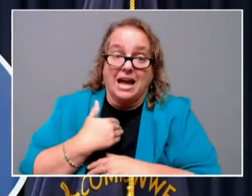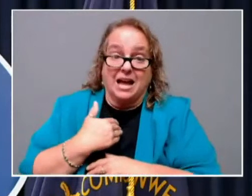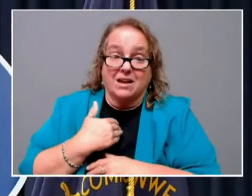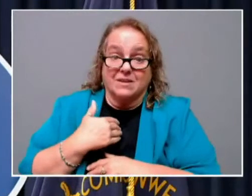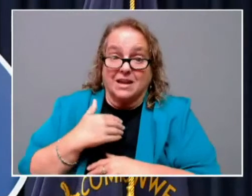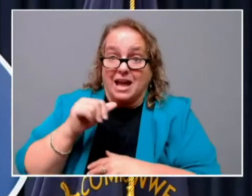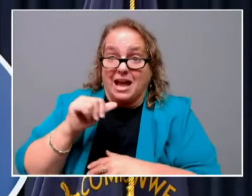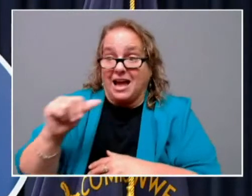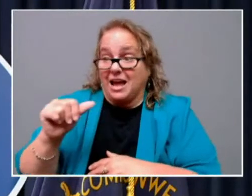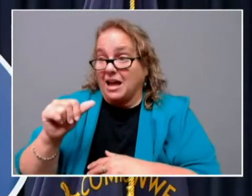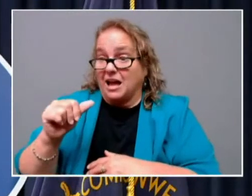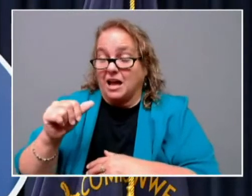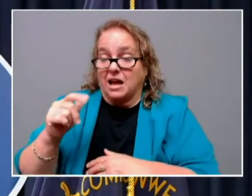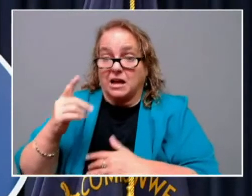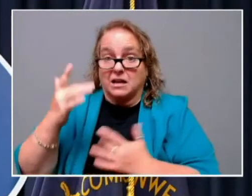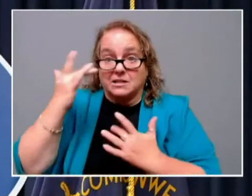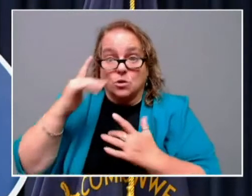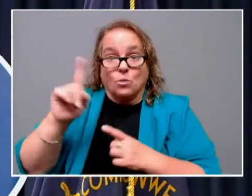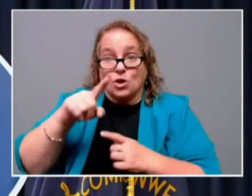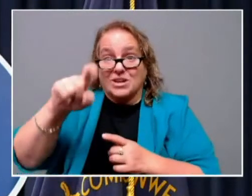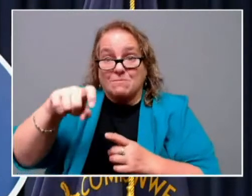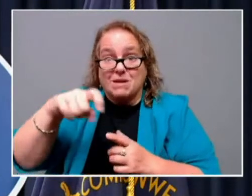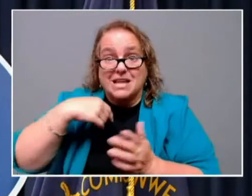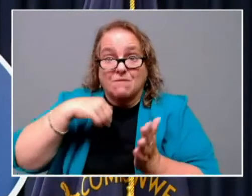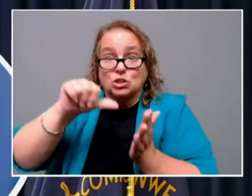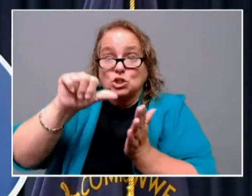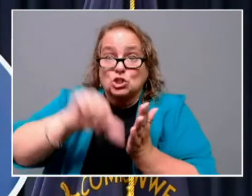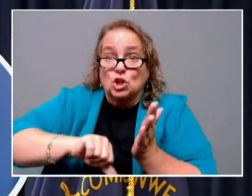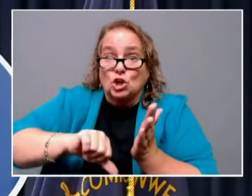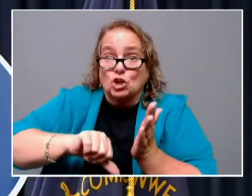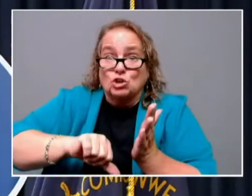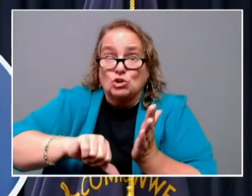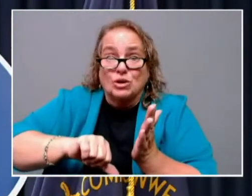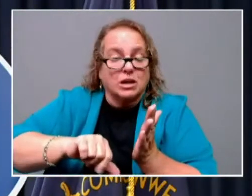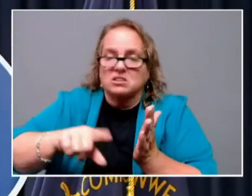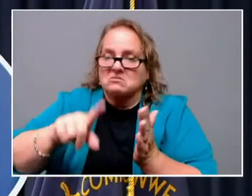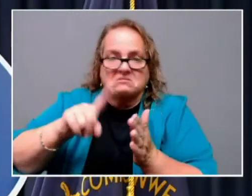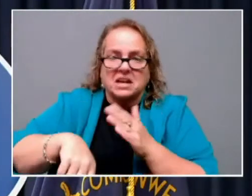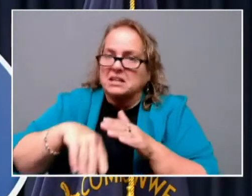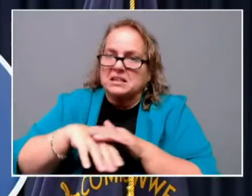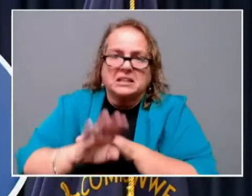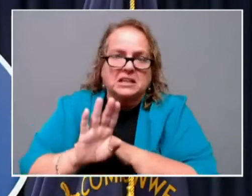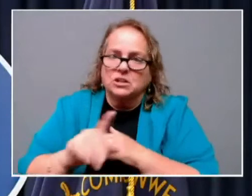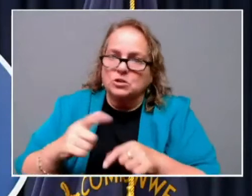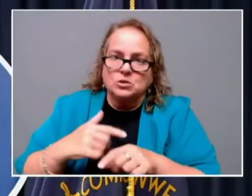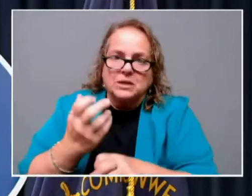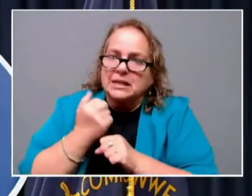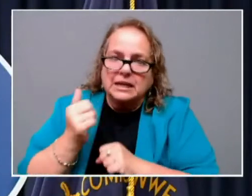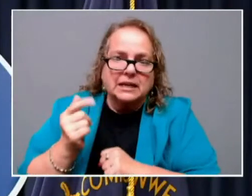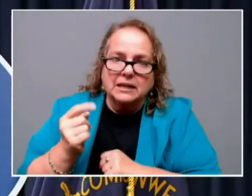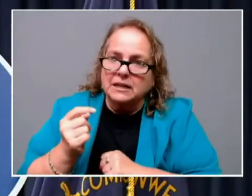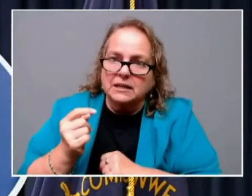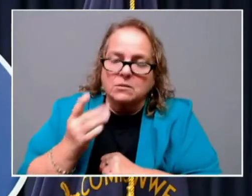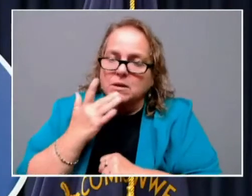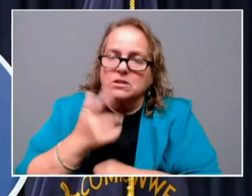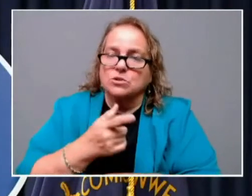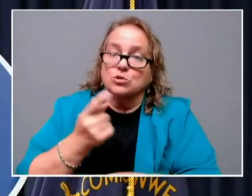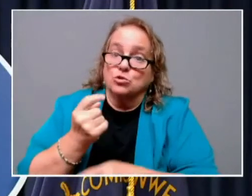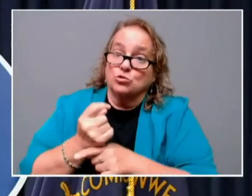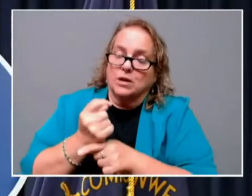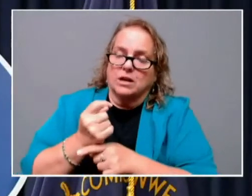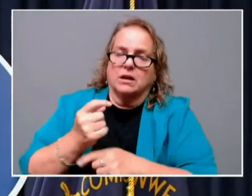condition where you needed a surgery for a long time, you can't get in to get it because they're treating COVID